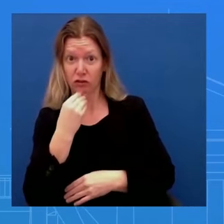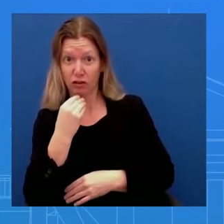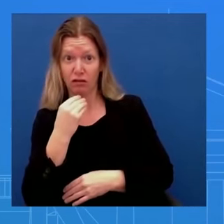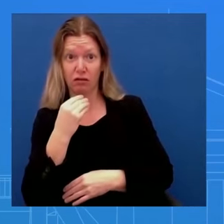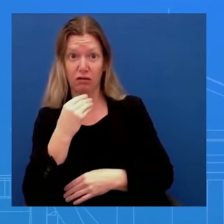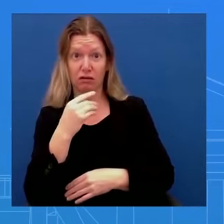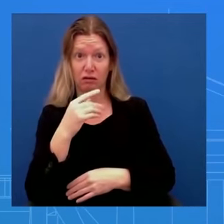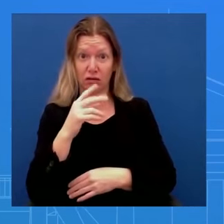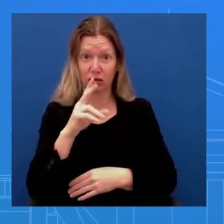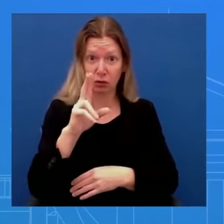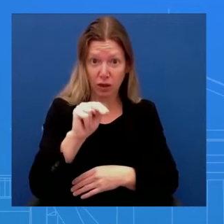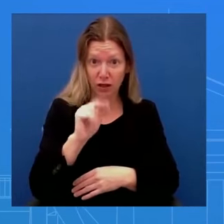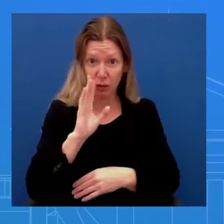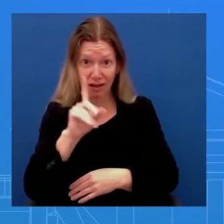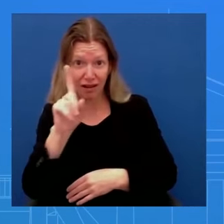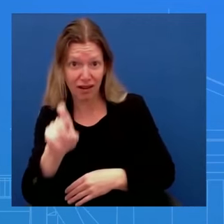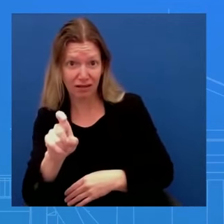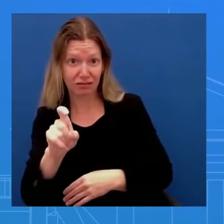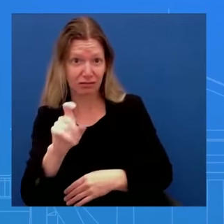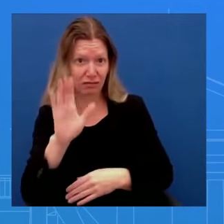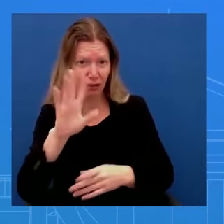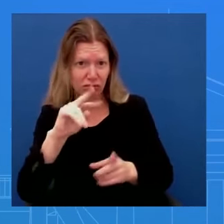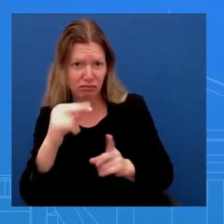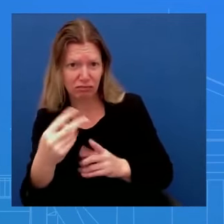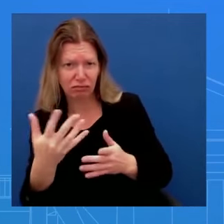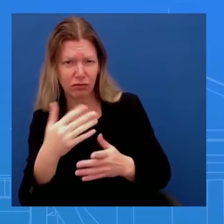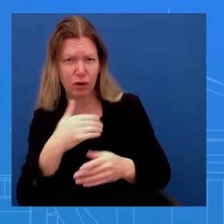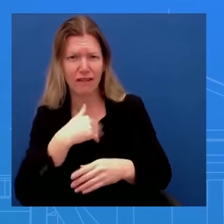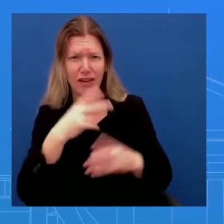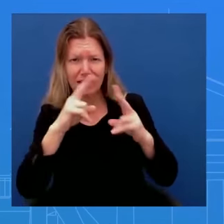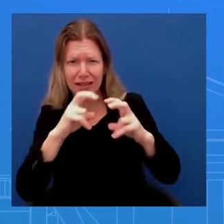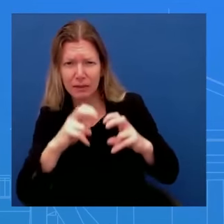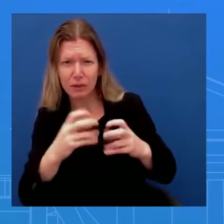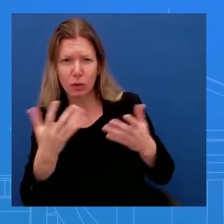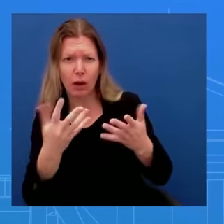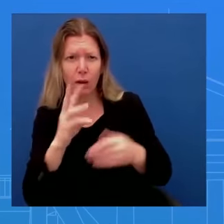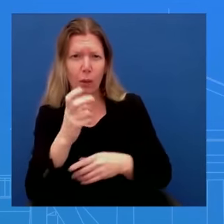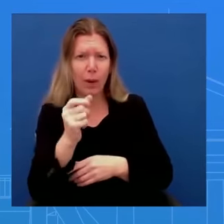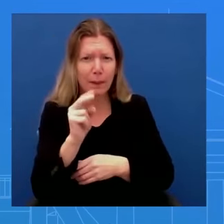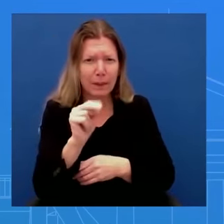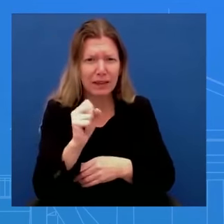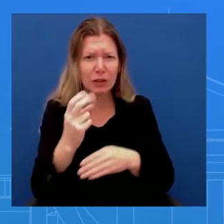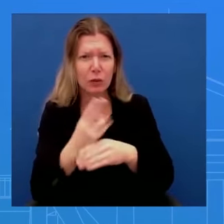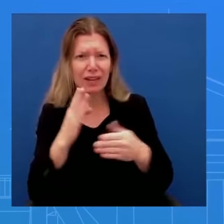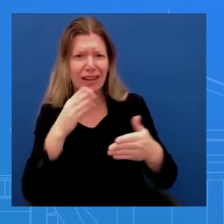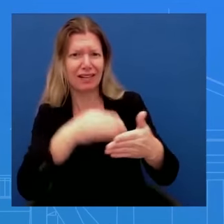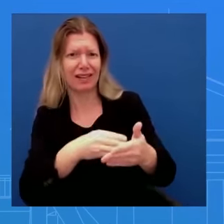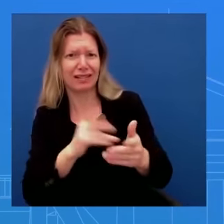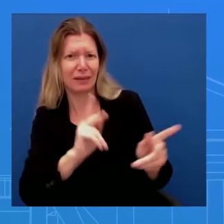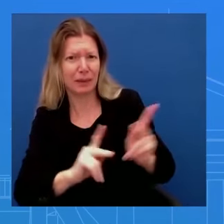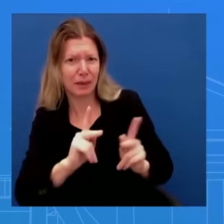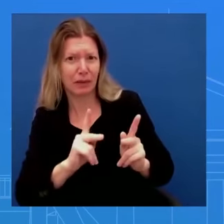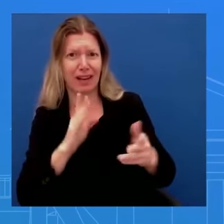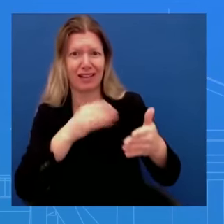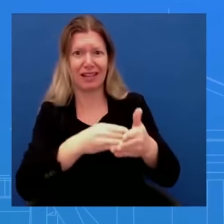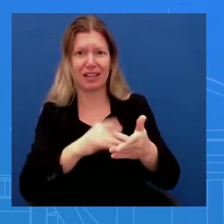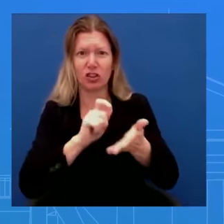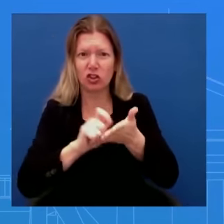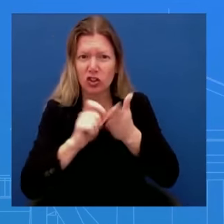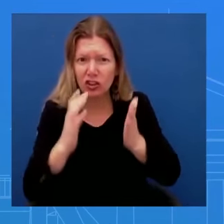are used, especially against civilians, and also against journalists? We have unprecedented number of journalists who've been killed. Yesterday you